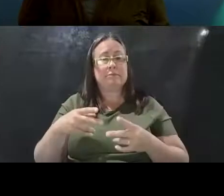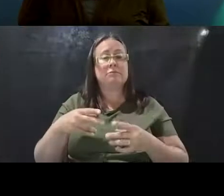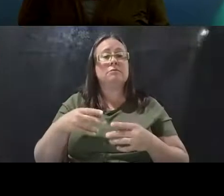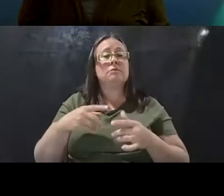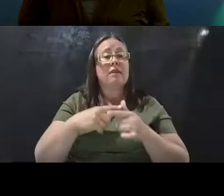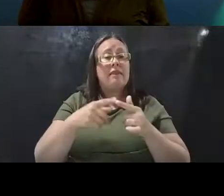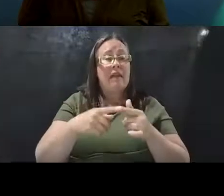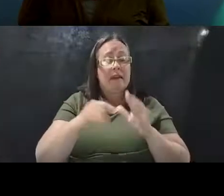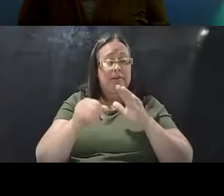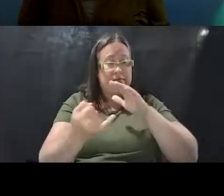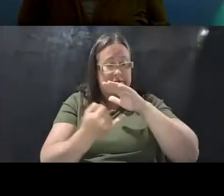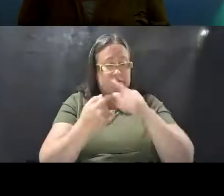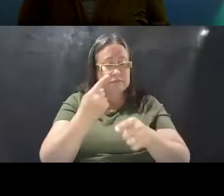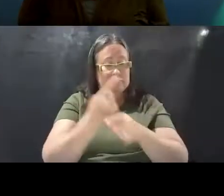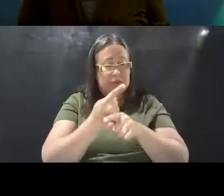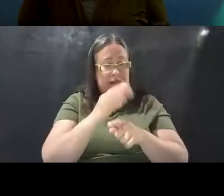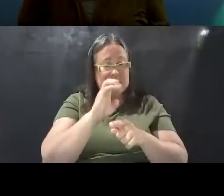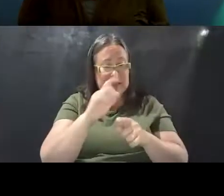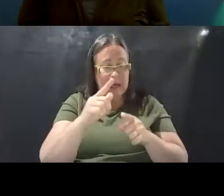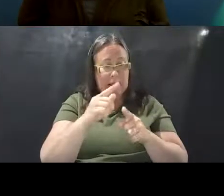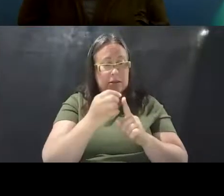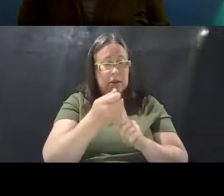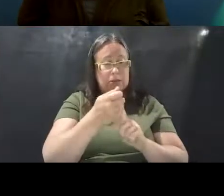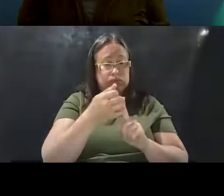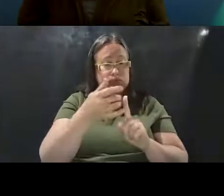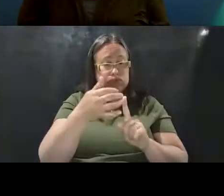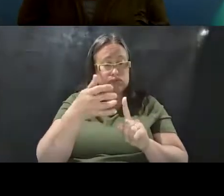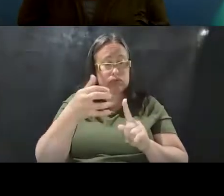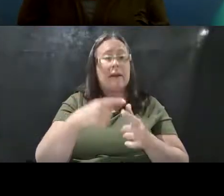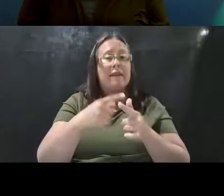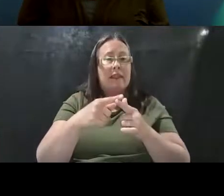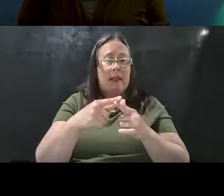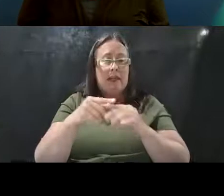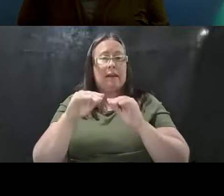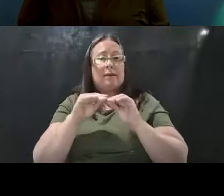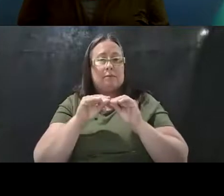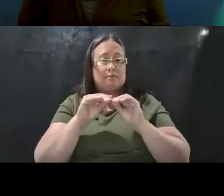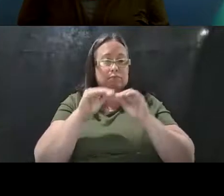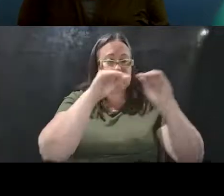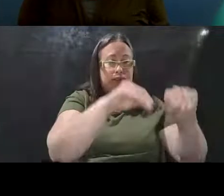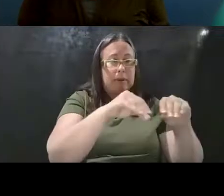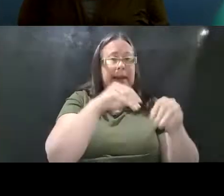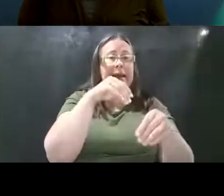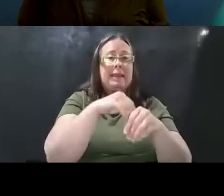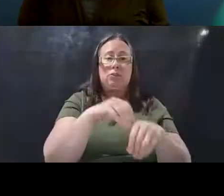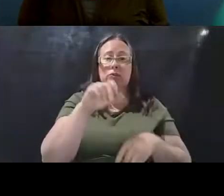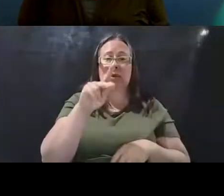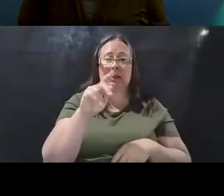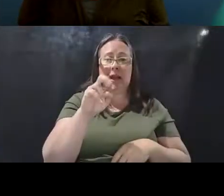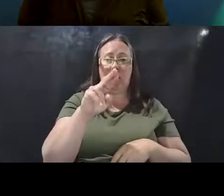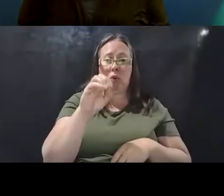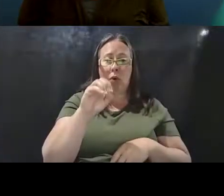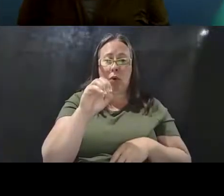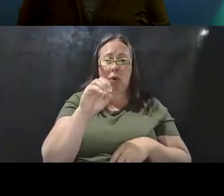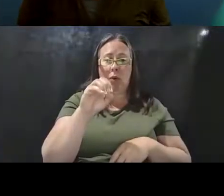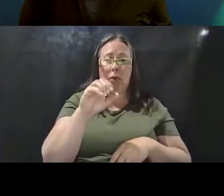isolate the corrected cells, expand them, and then differentiate them back into keratinocyte stem cells to go back on the